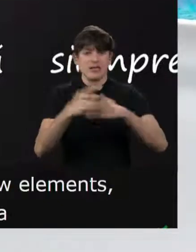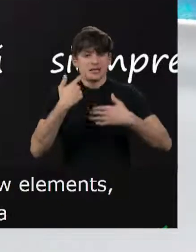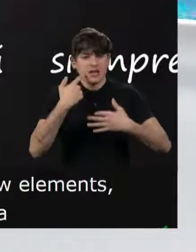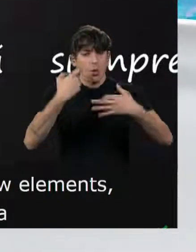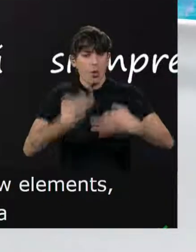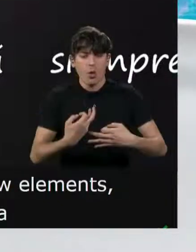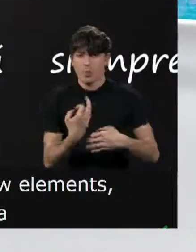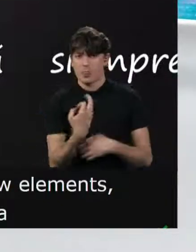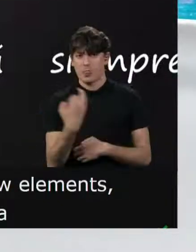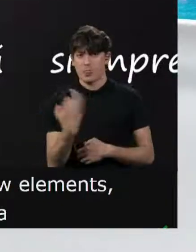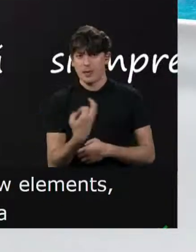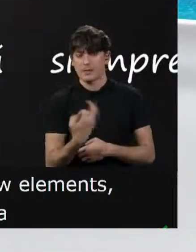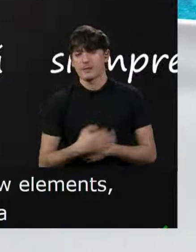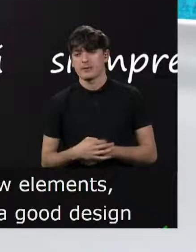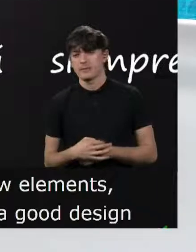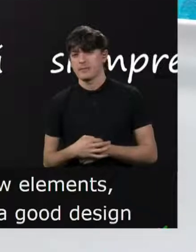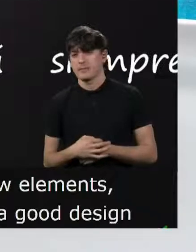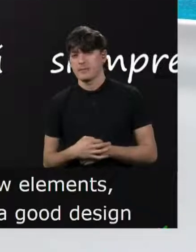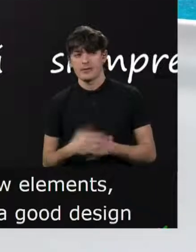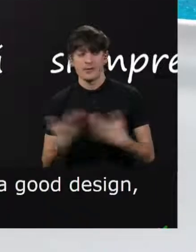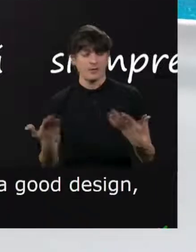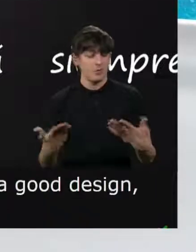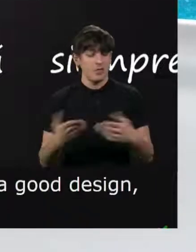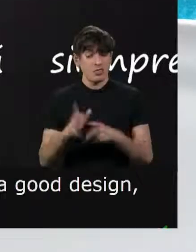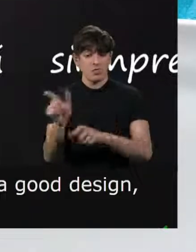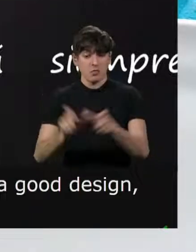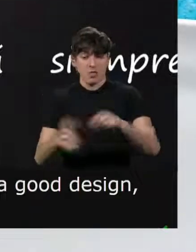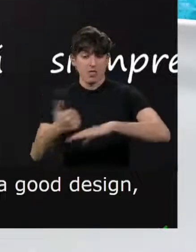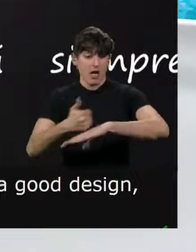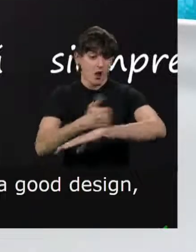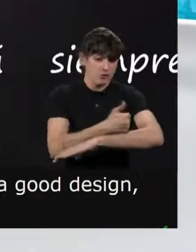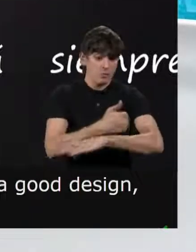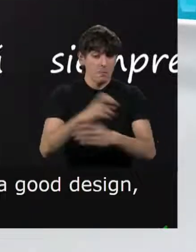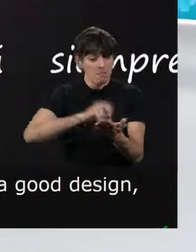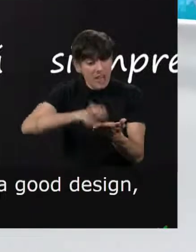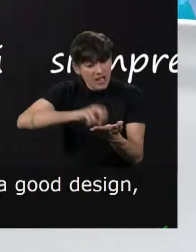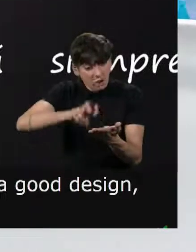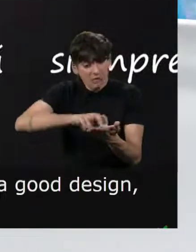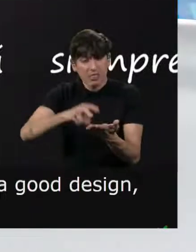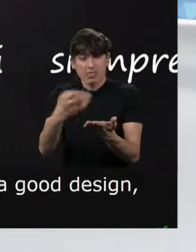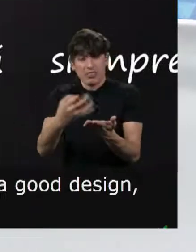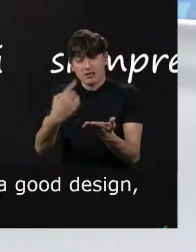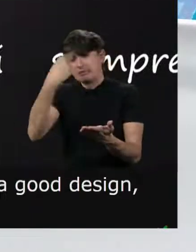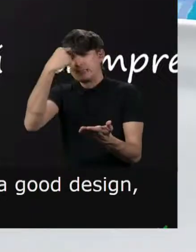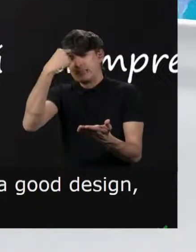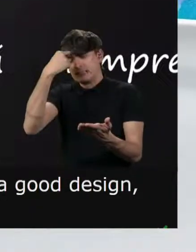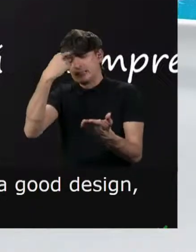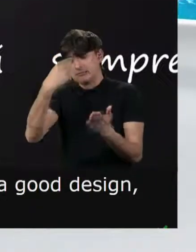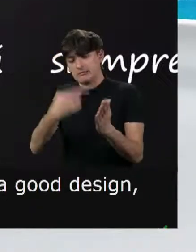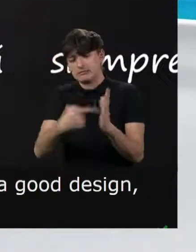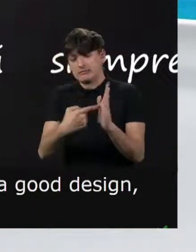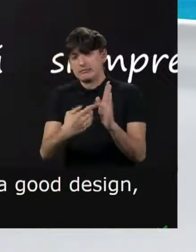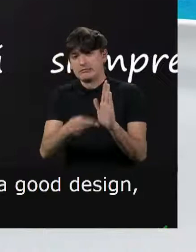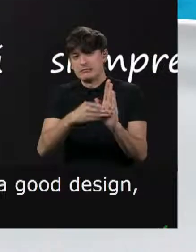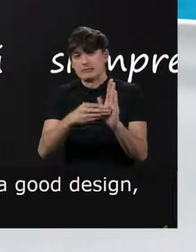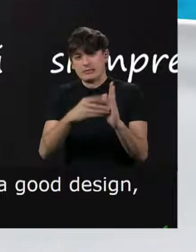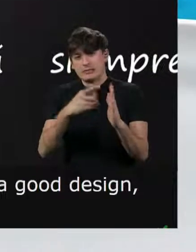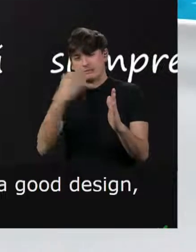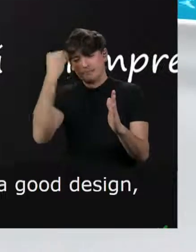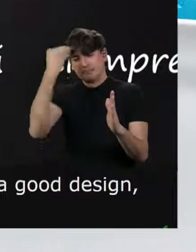which is always accessible, and with the citizens in the center.